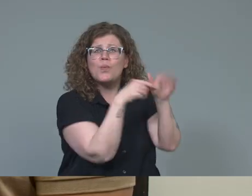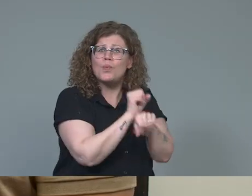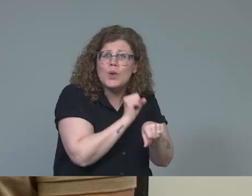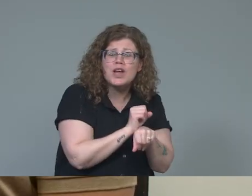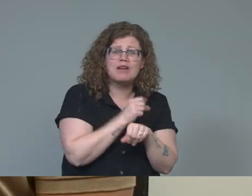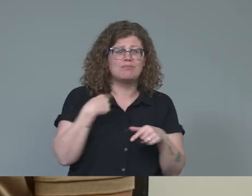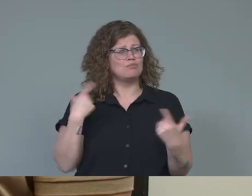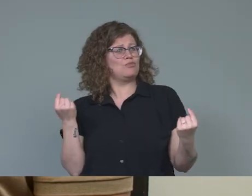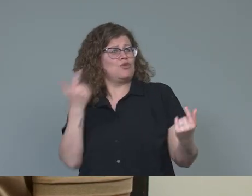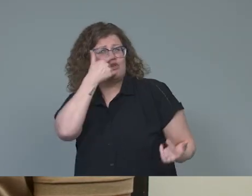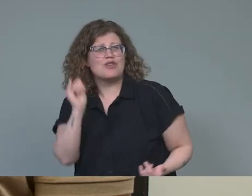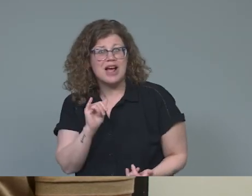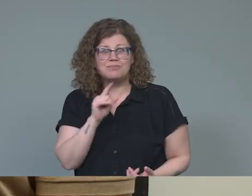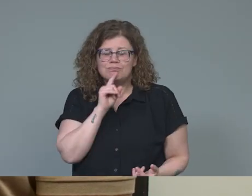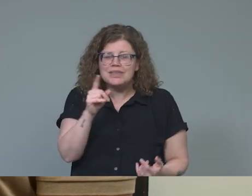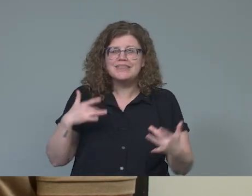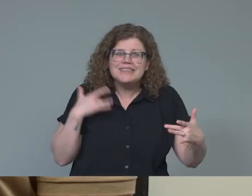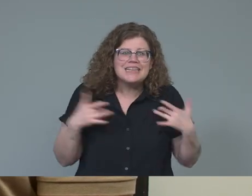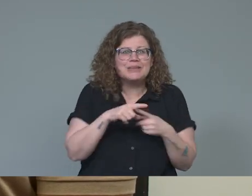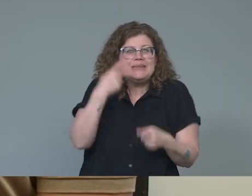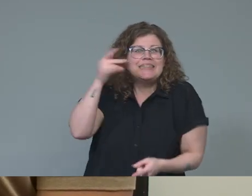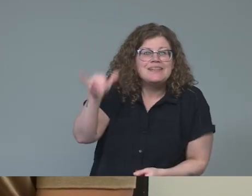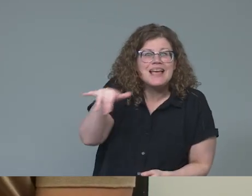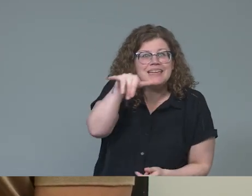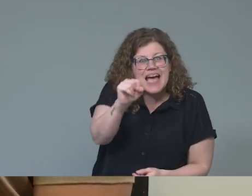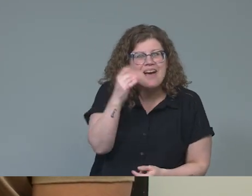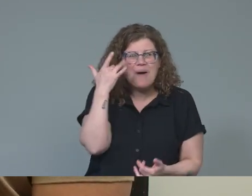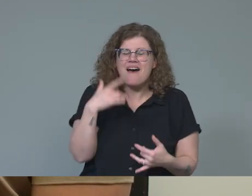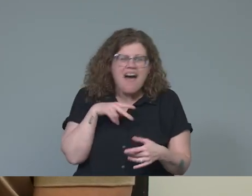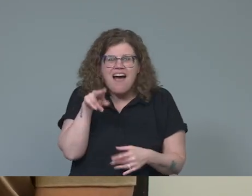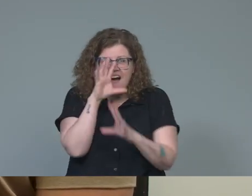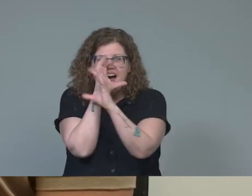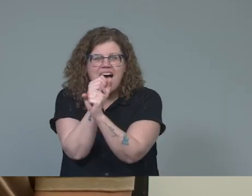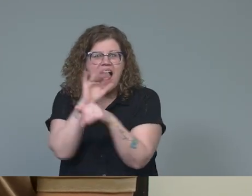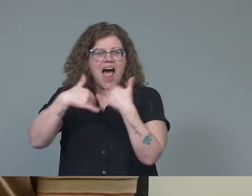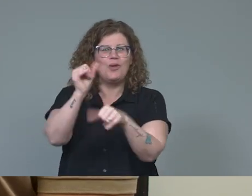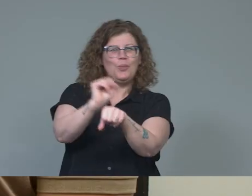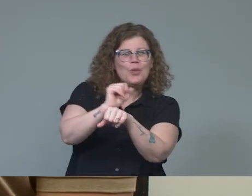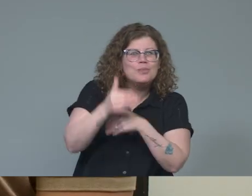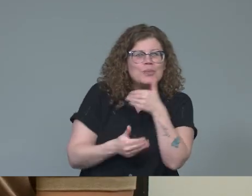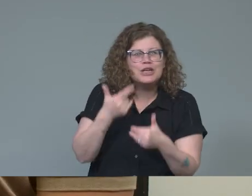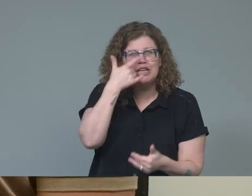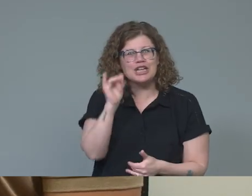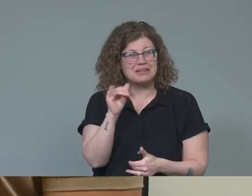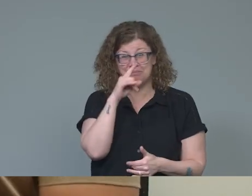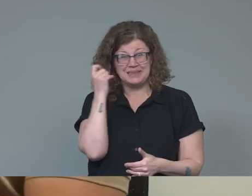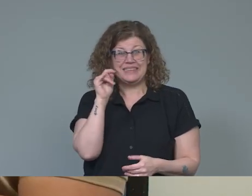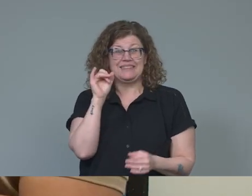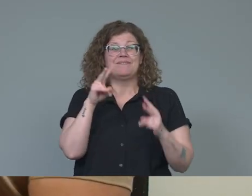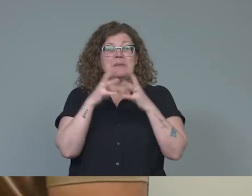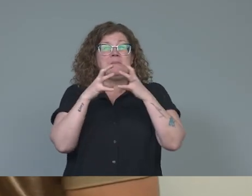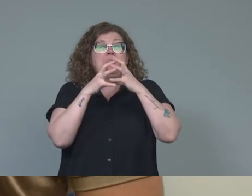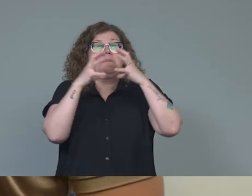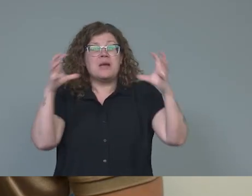that, because it very much so just portrays how it